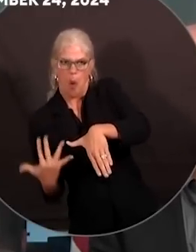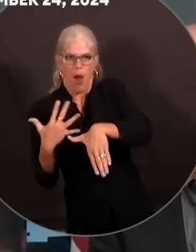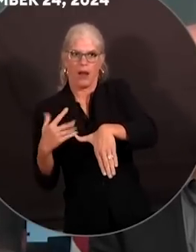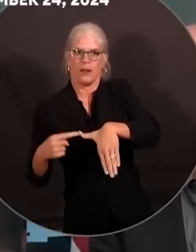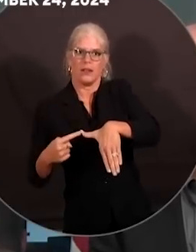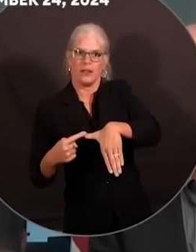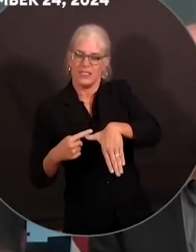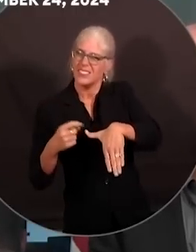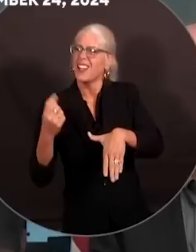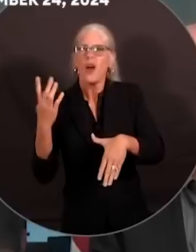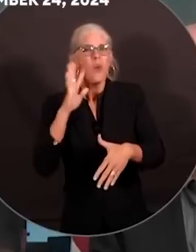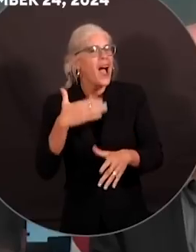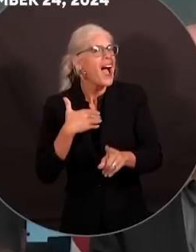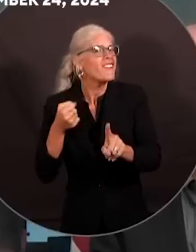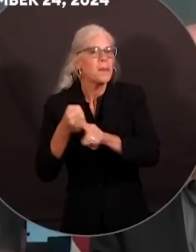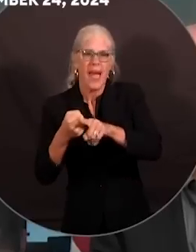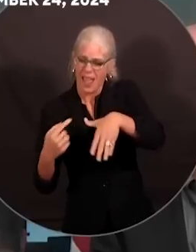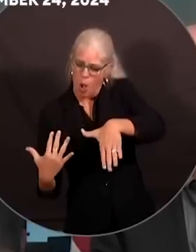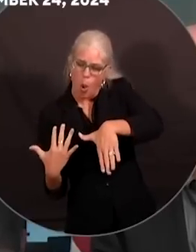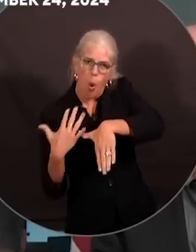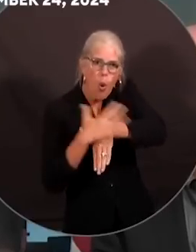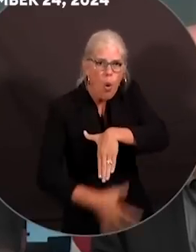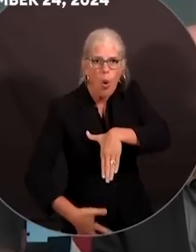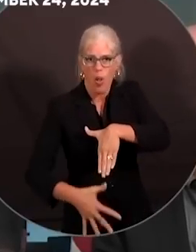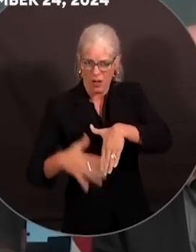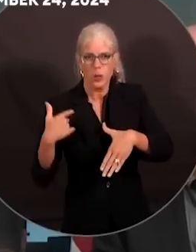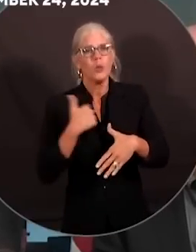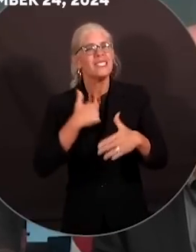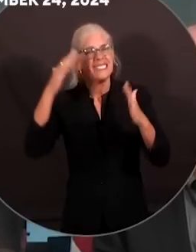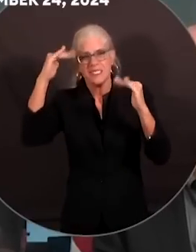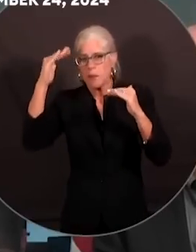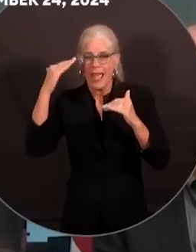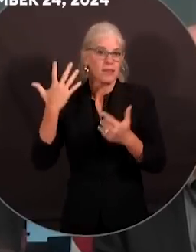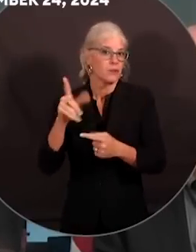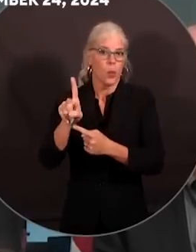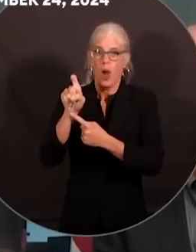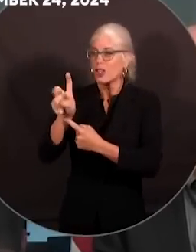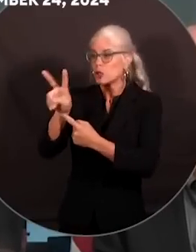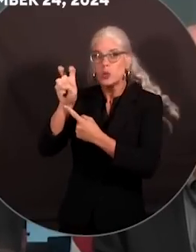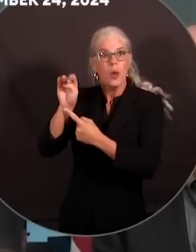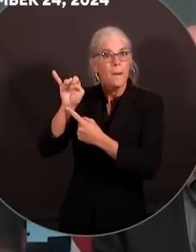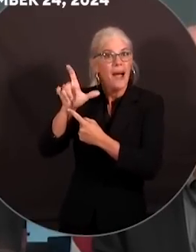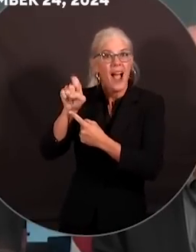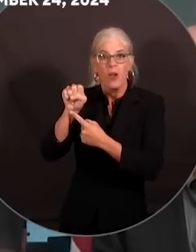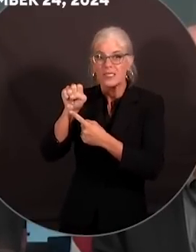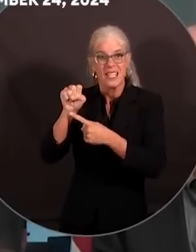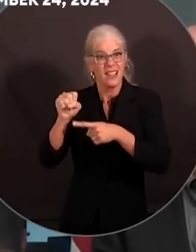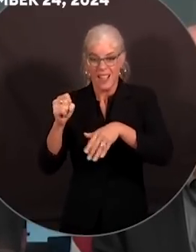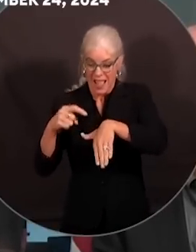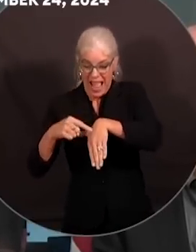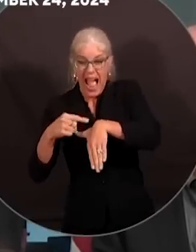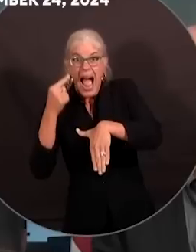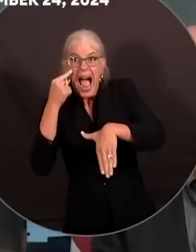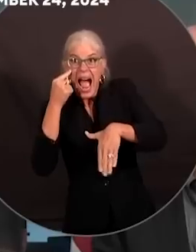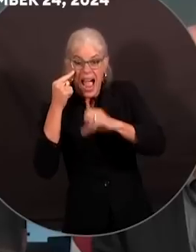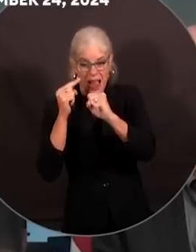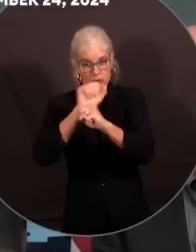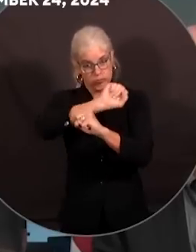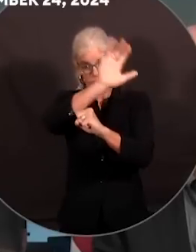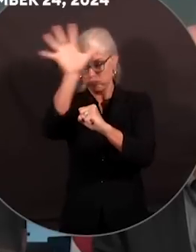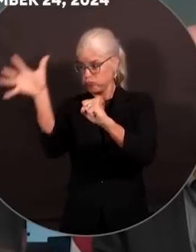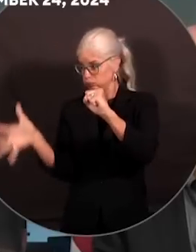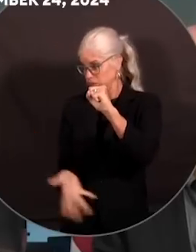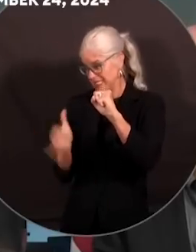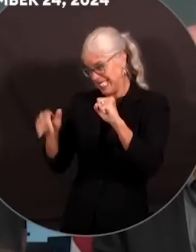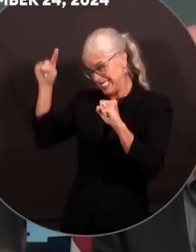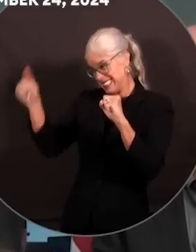impacts, and we're anticipating impacts, 100, 200 miles outside of the eye of the storm, you could see with winds